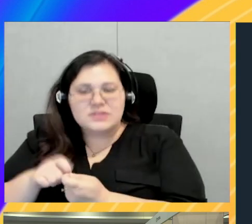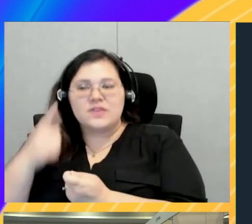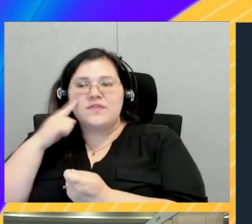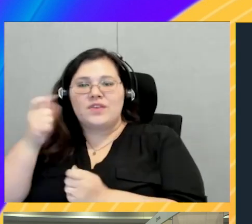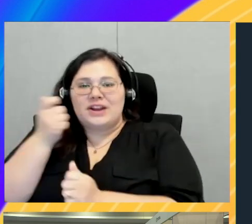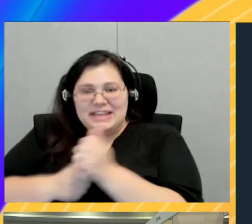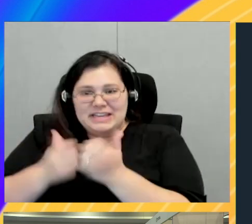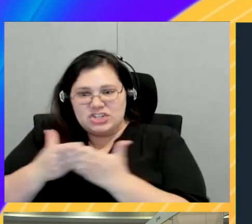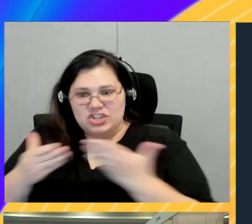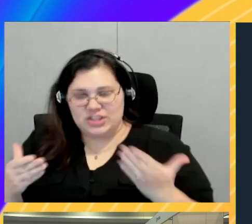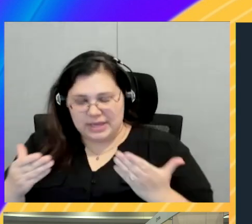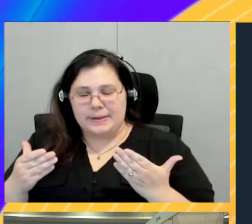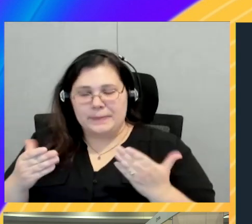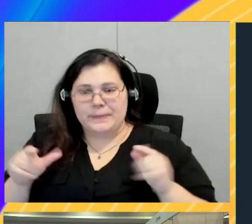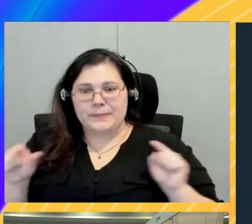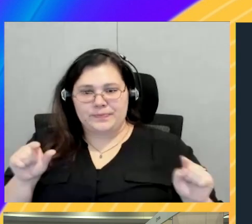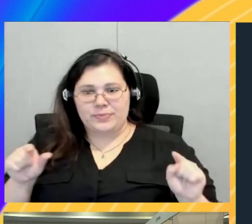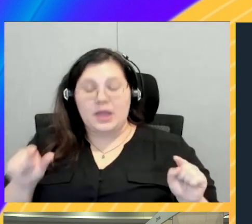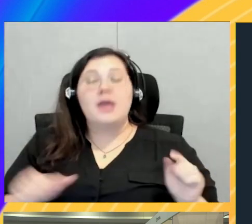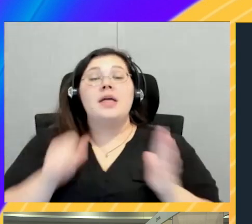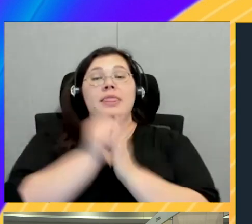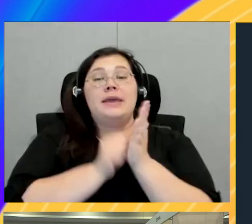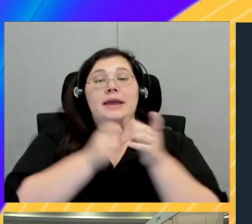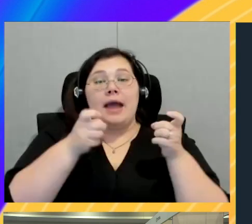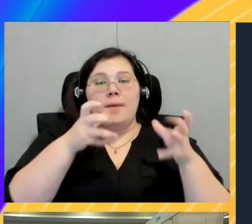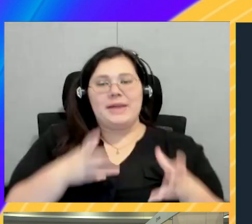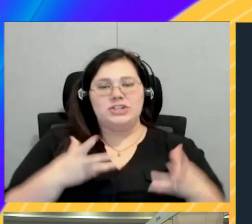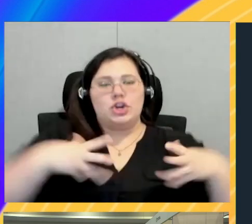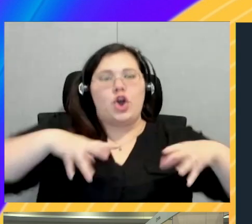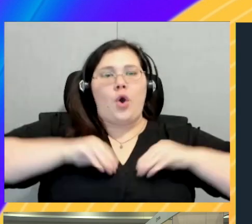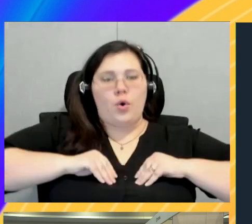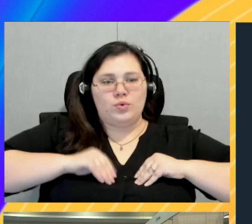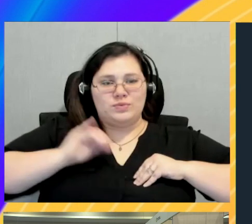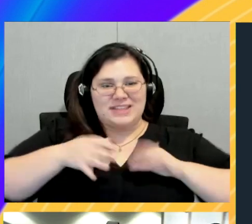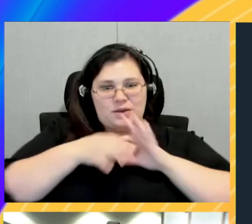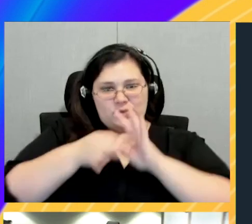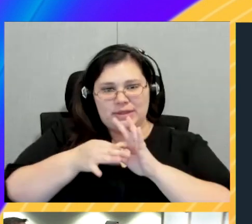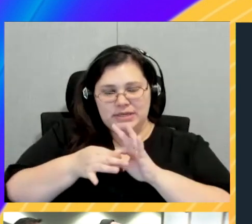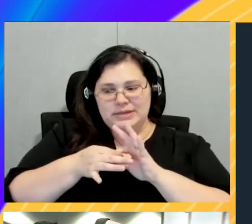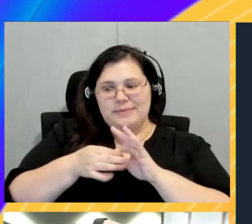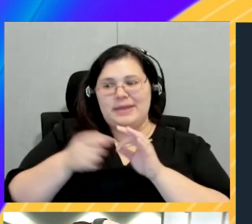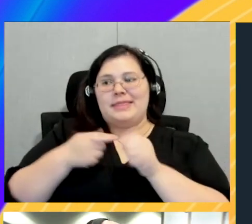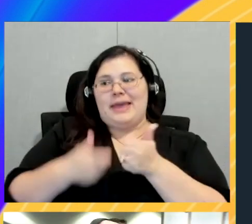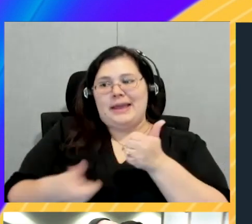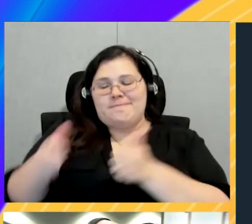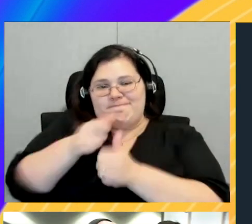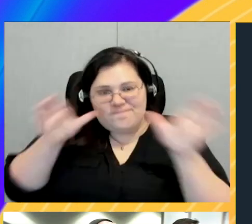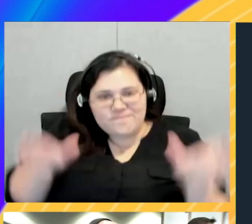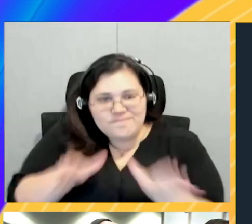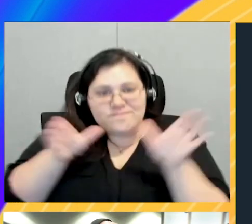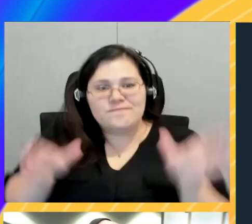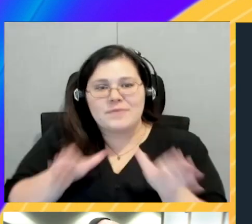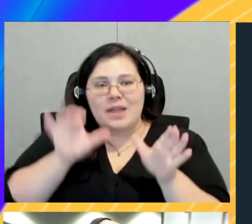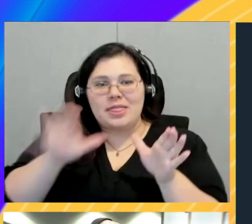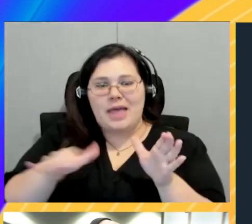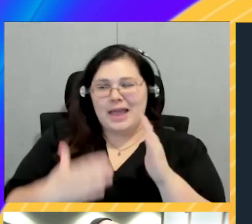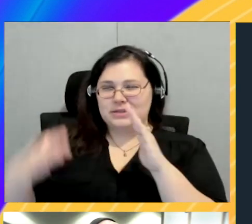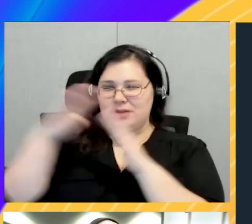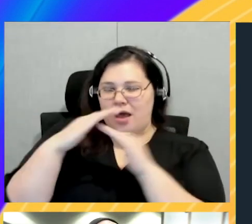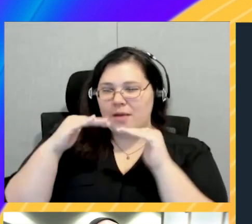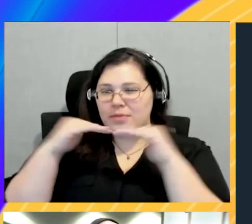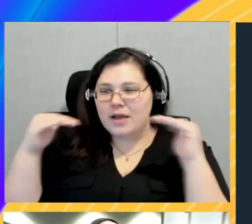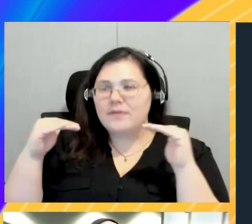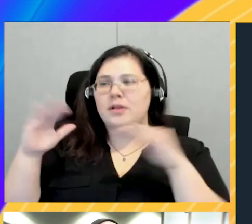manager owns the relationship and drives that top level business communication, kind of what